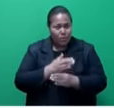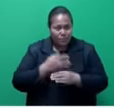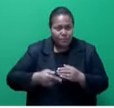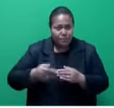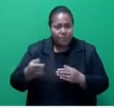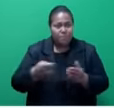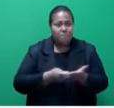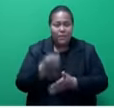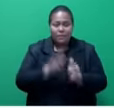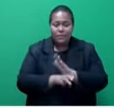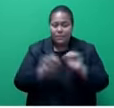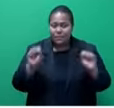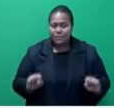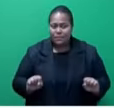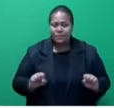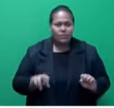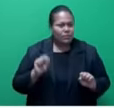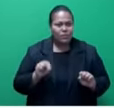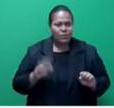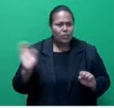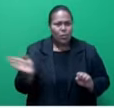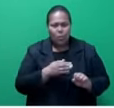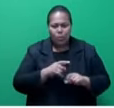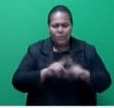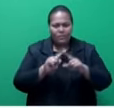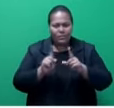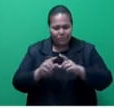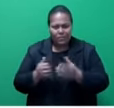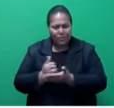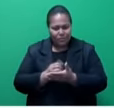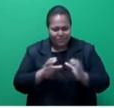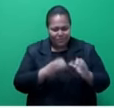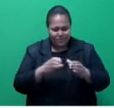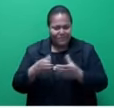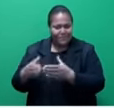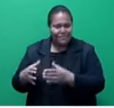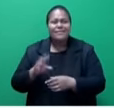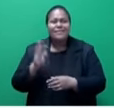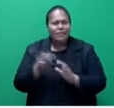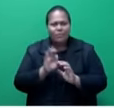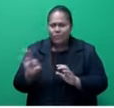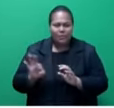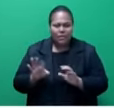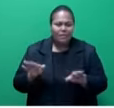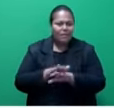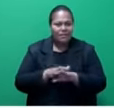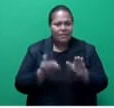of all relevant factors and actors in the market, including those not traditionally covered by the central bank